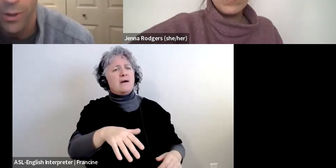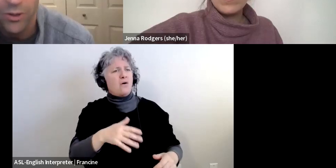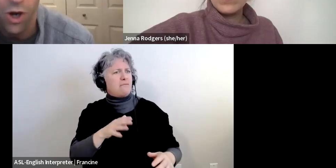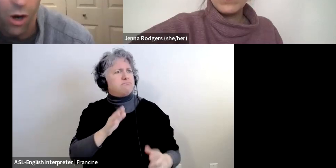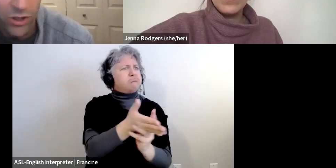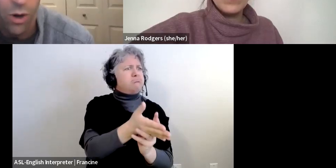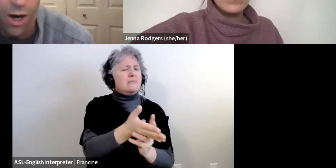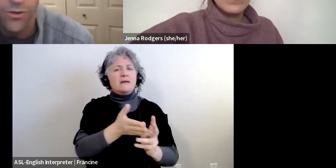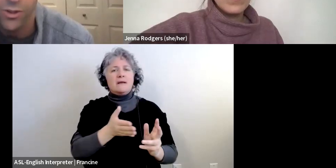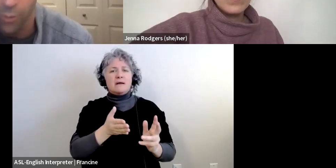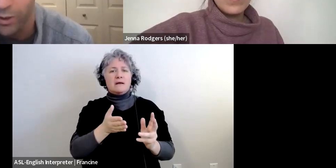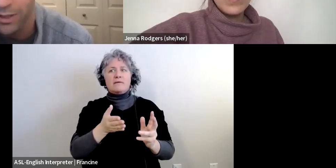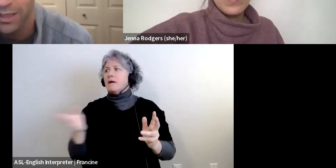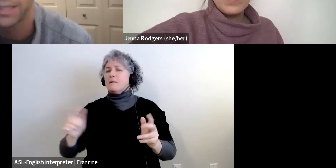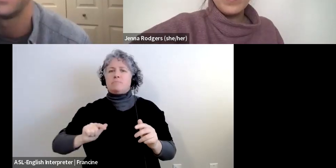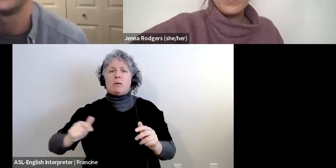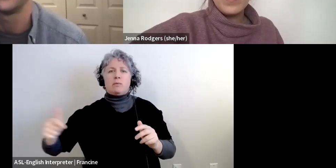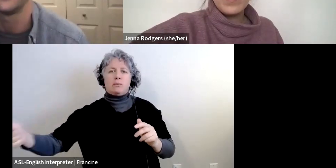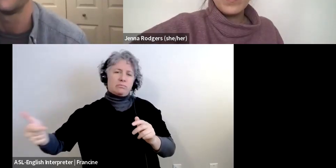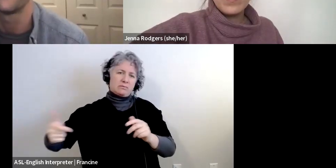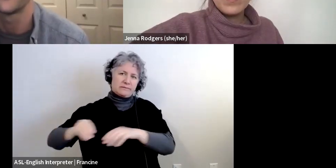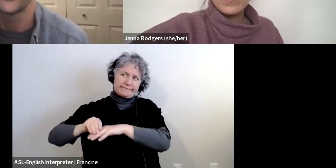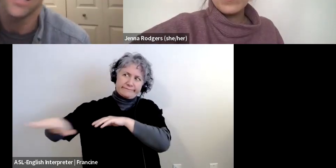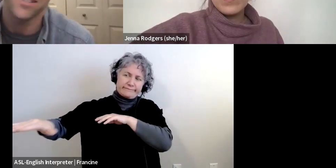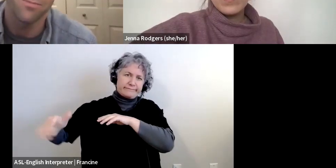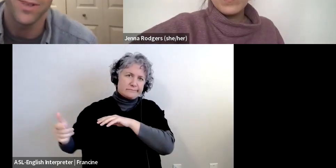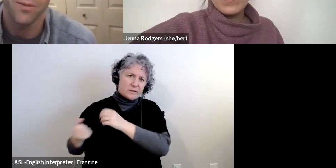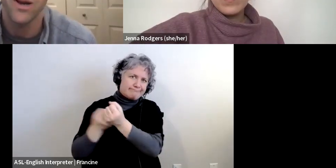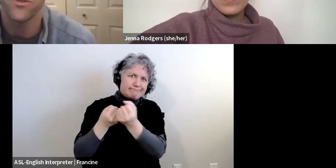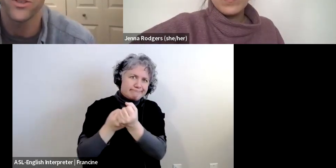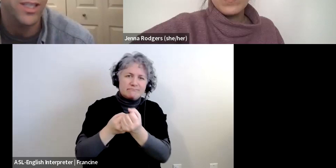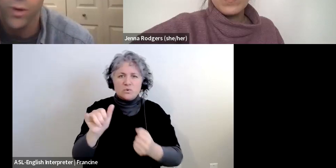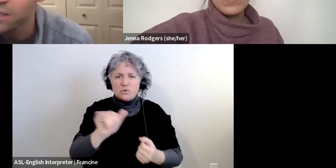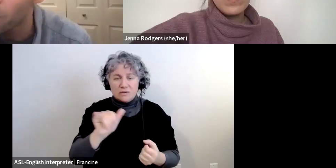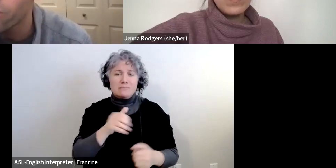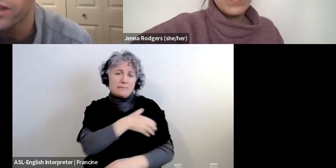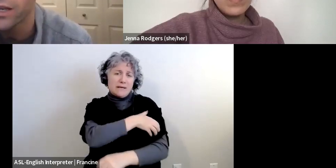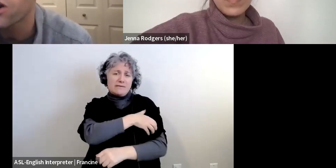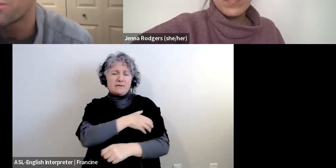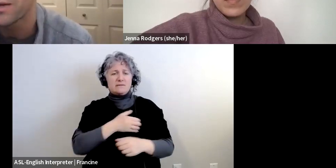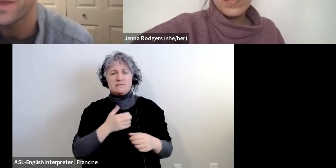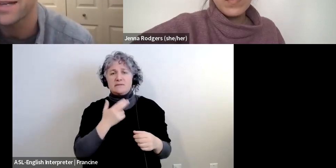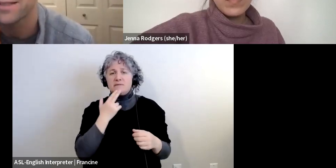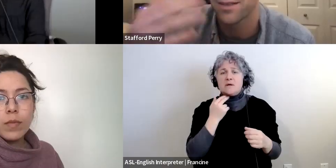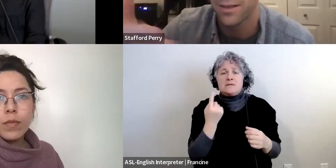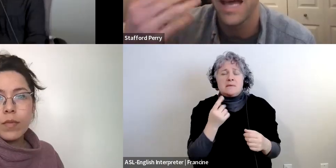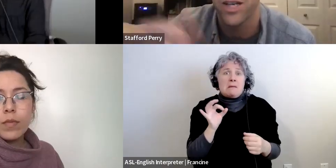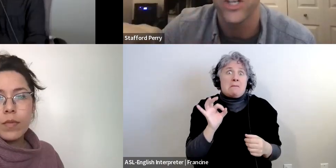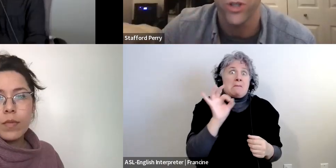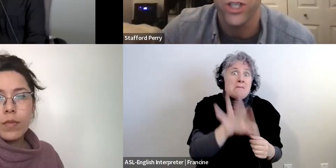lot of other people to also offer support. So that's powerful. So that's why a small thing could open up